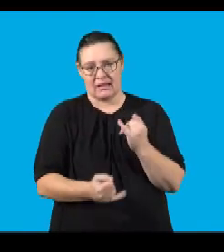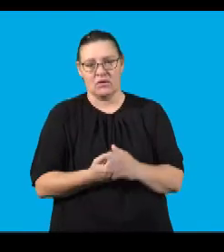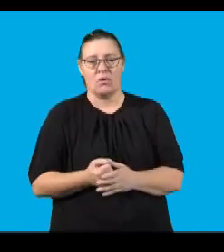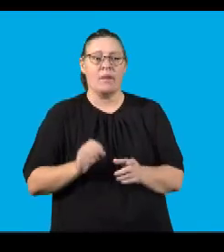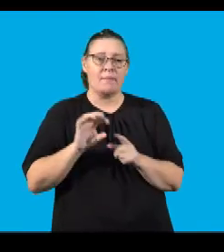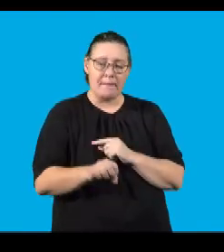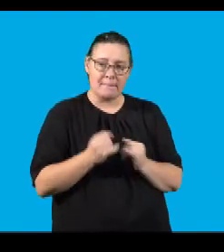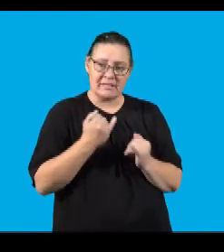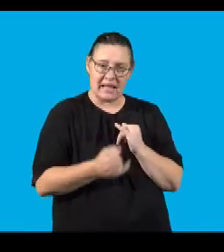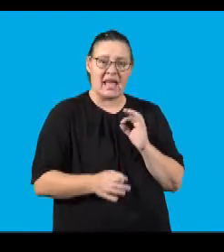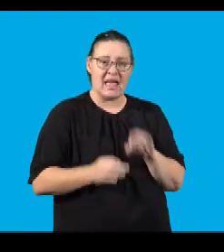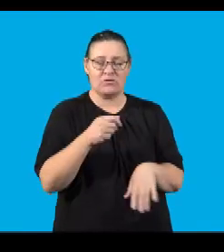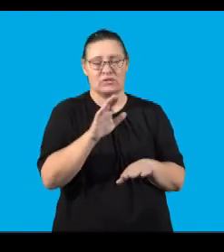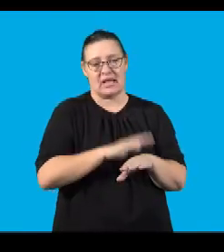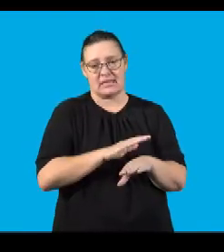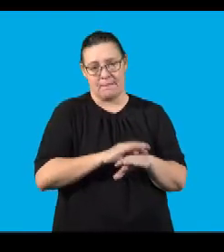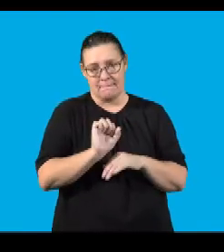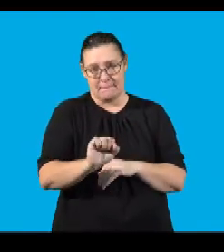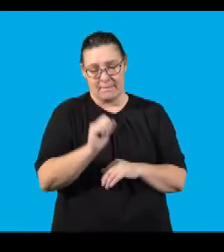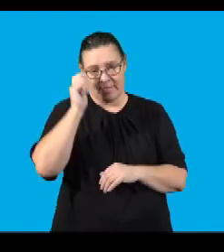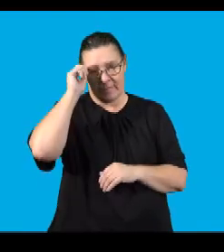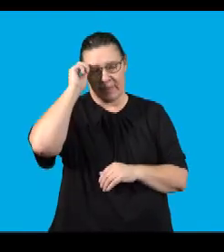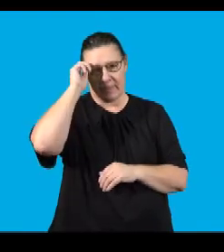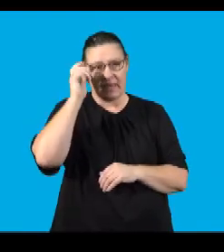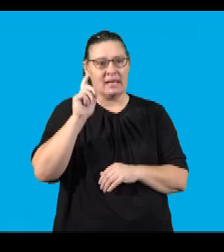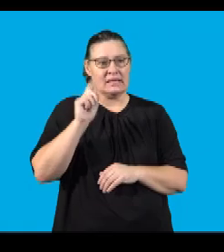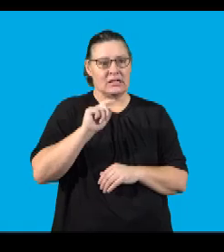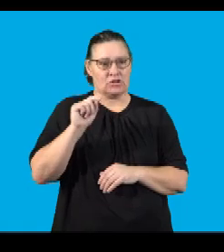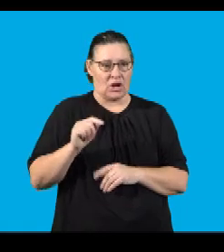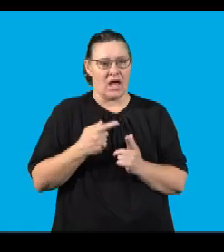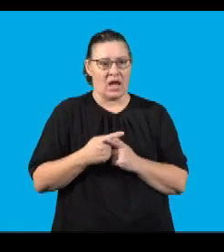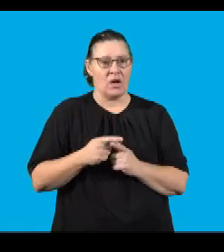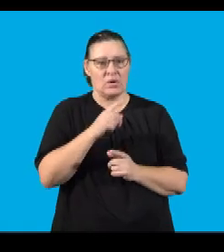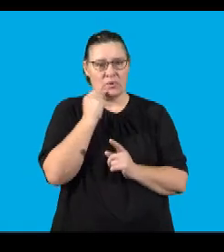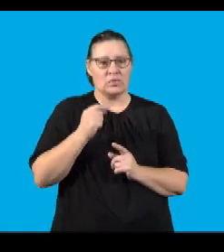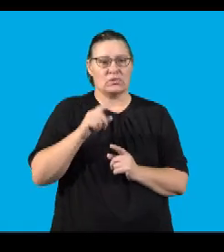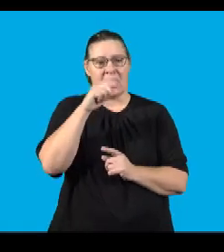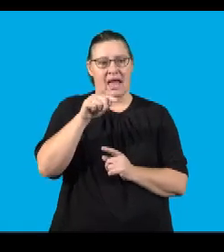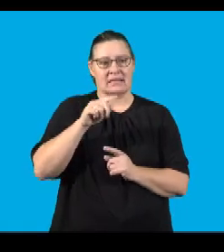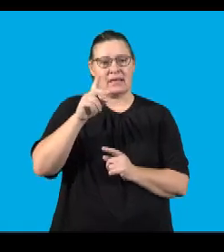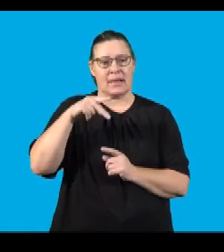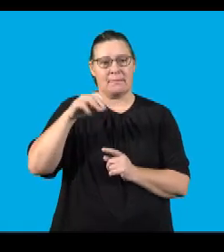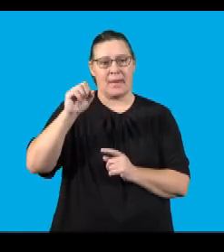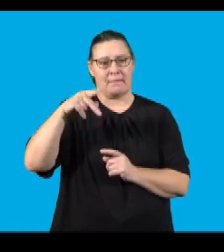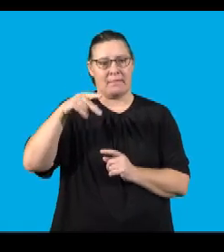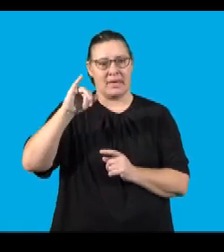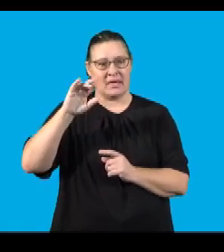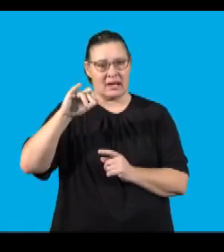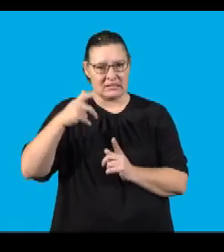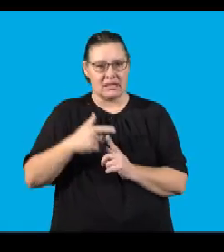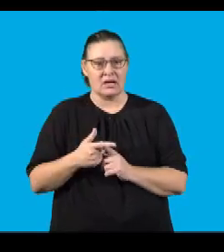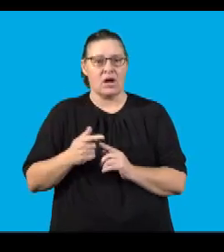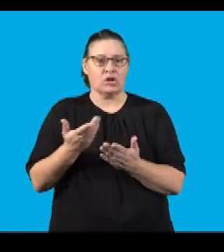will find the mistake if you just take your time. A TikToker with a username @Paprice shared a video of a gadget